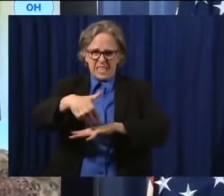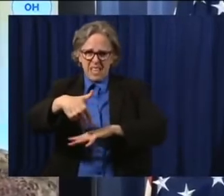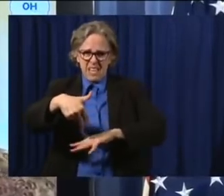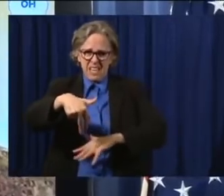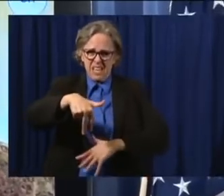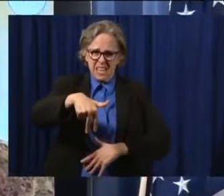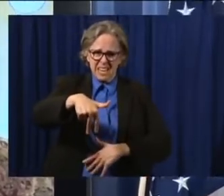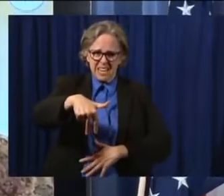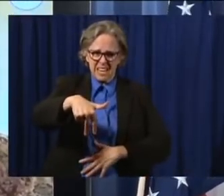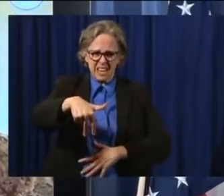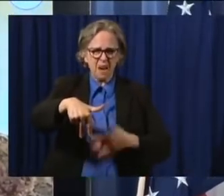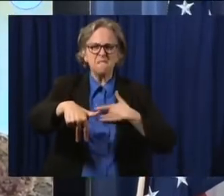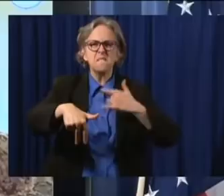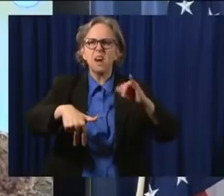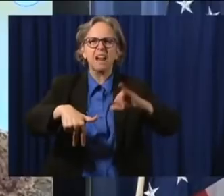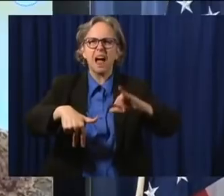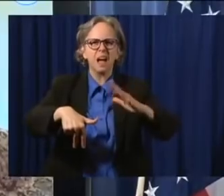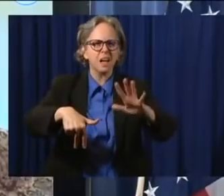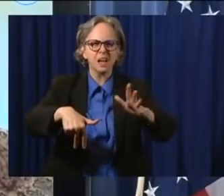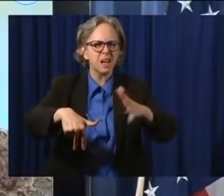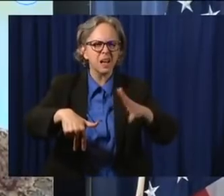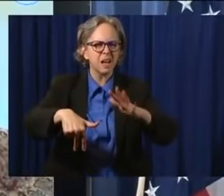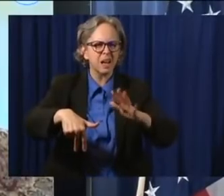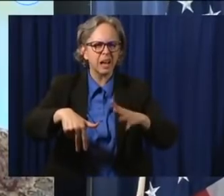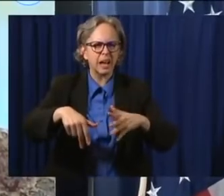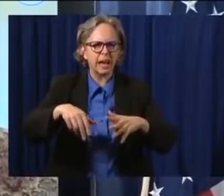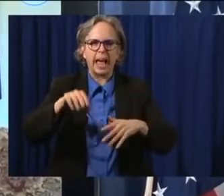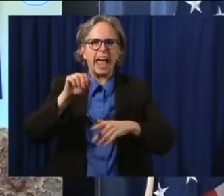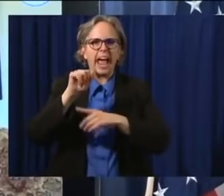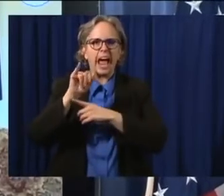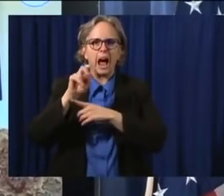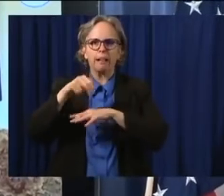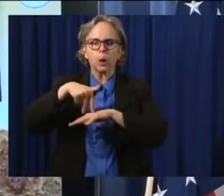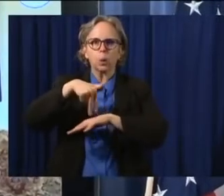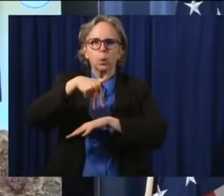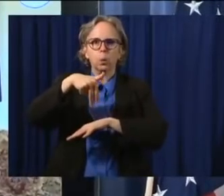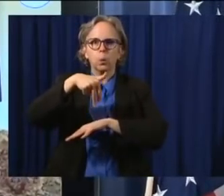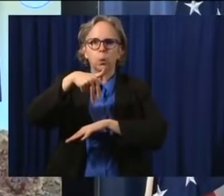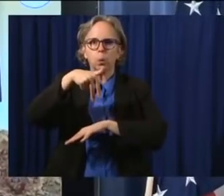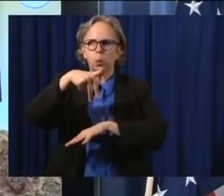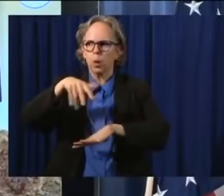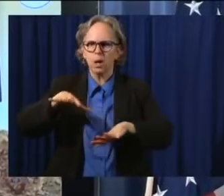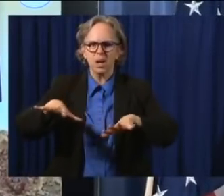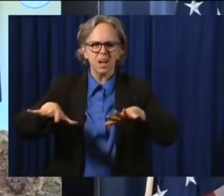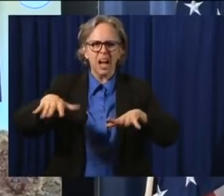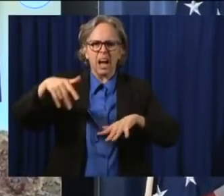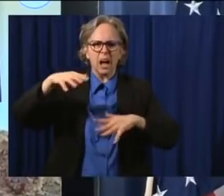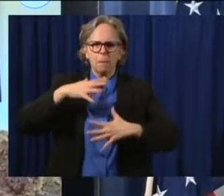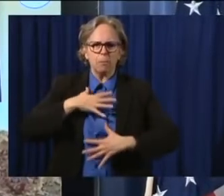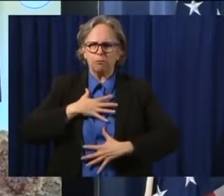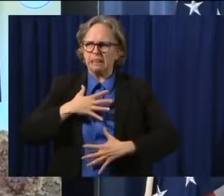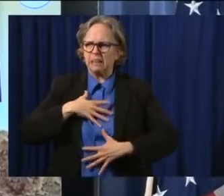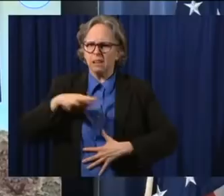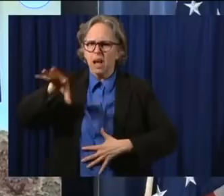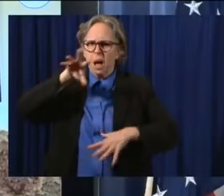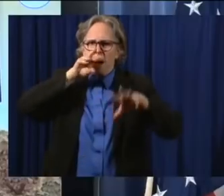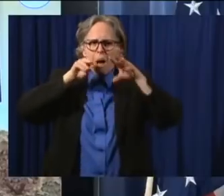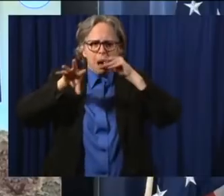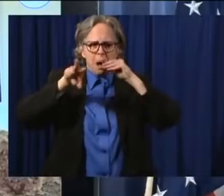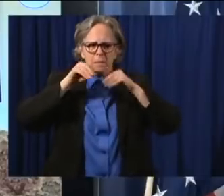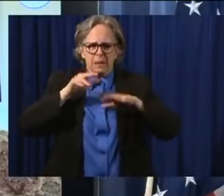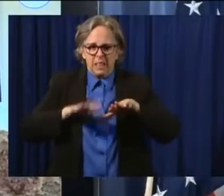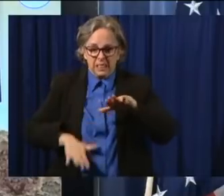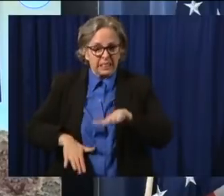an alien atmosphere of poisonous gases. I could not even breathe or take a few steps. I